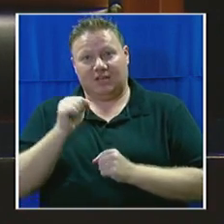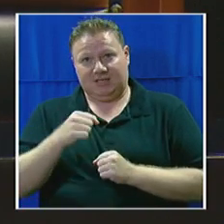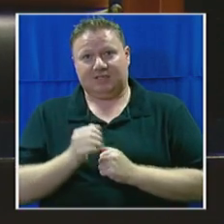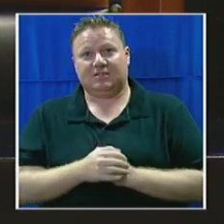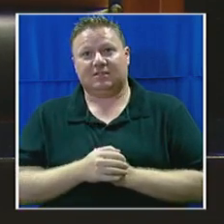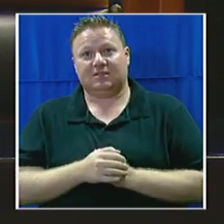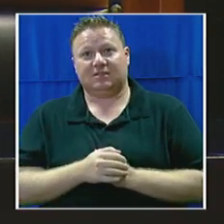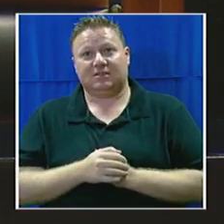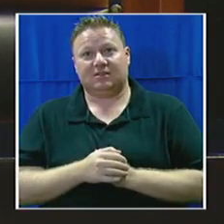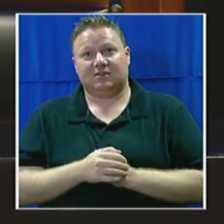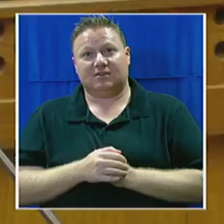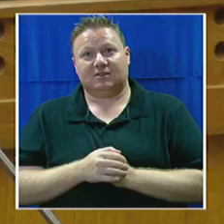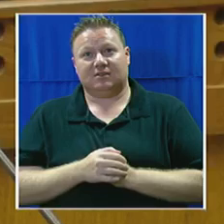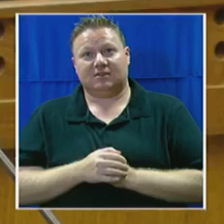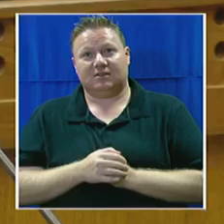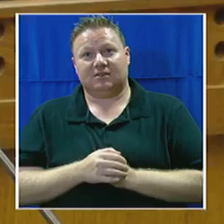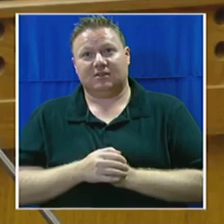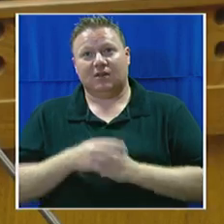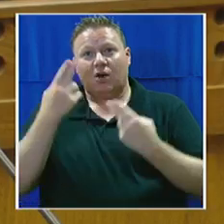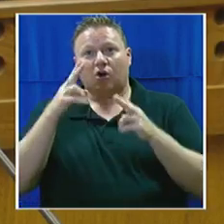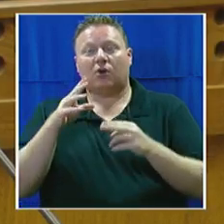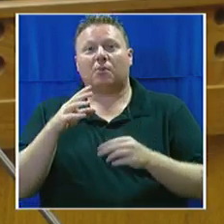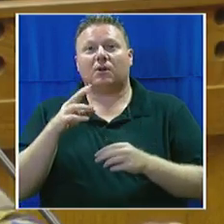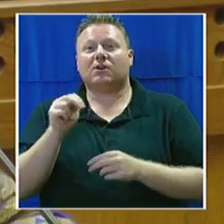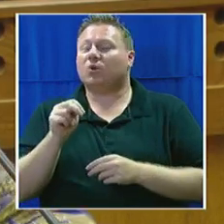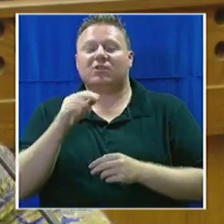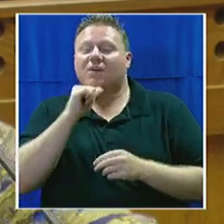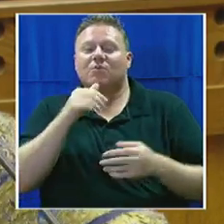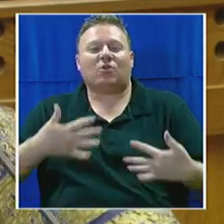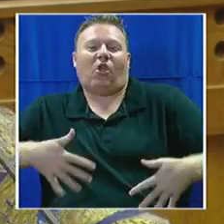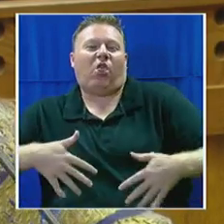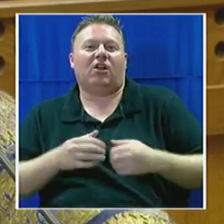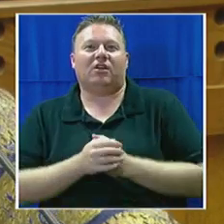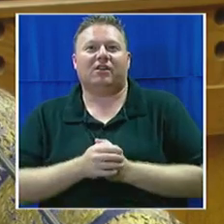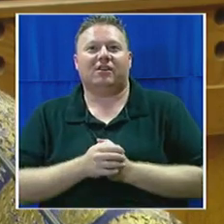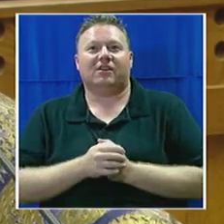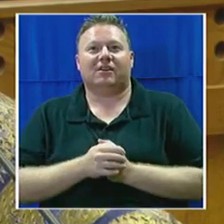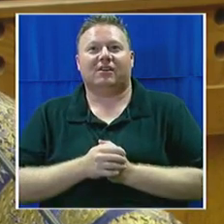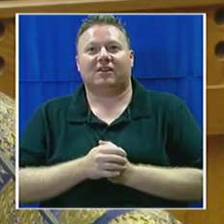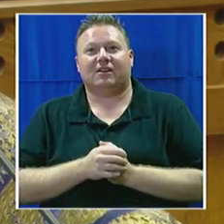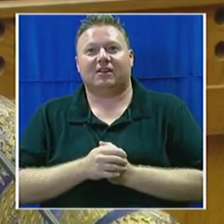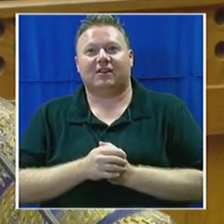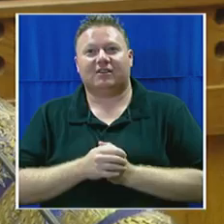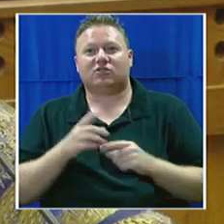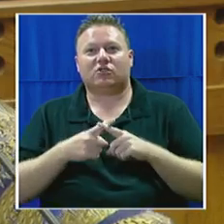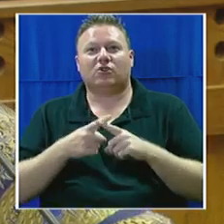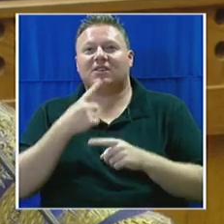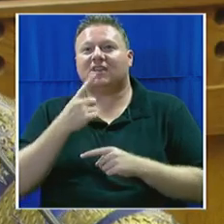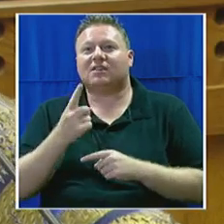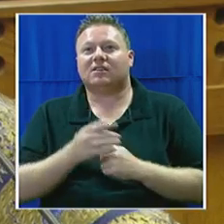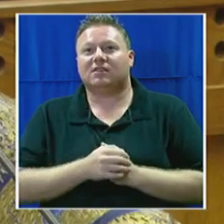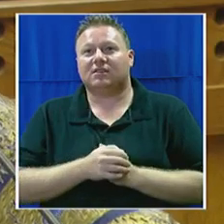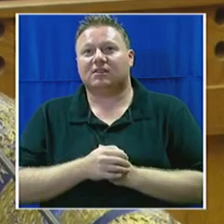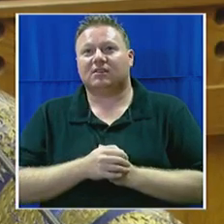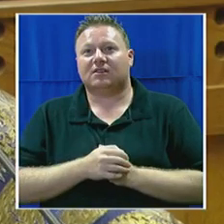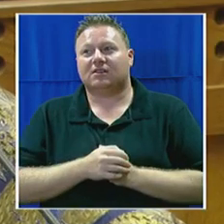Yeah. No, Honorable Ndlozi, I'm not threatened nor shaking. Yes, cause towards the Concordata ehambayo.